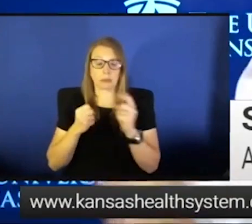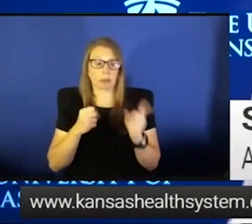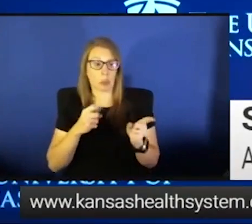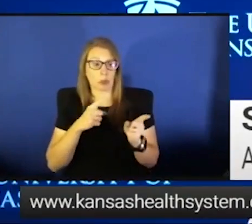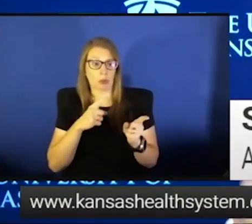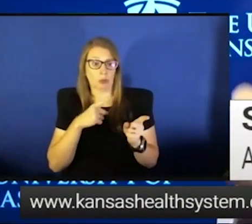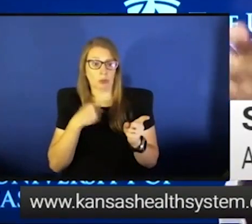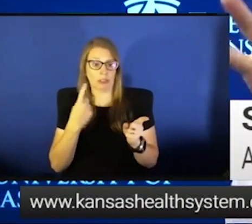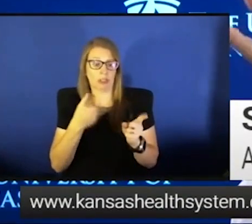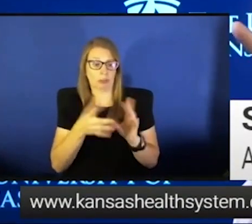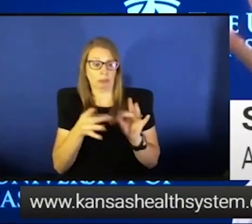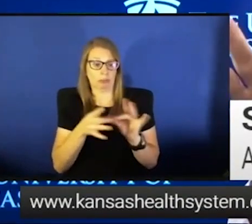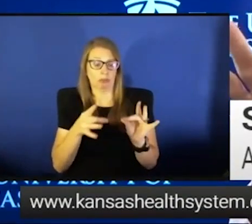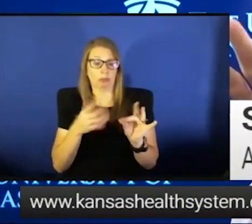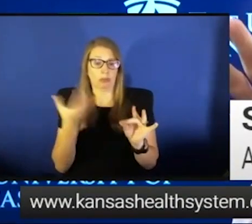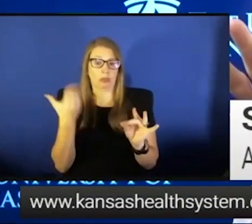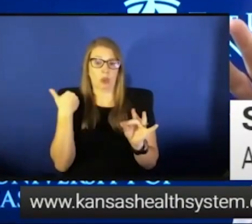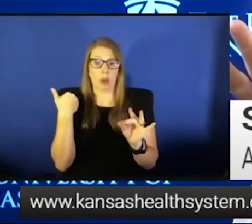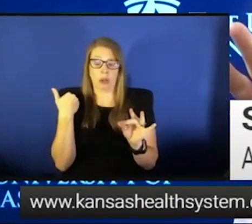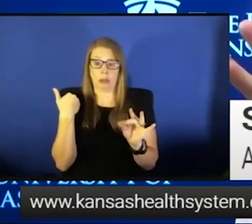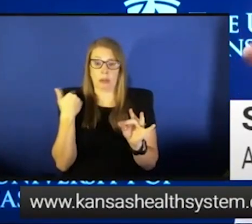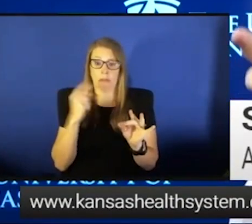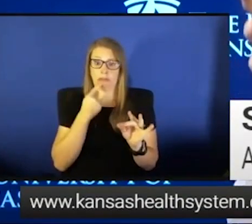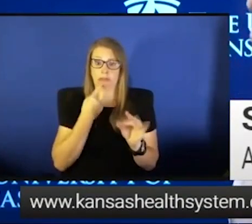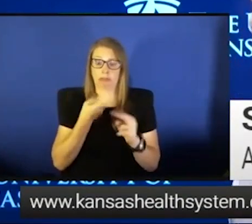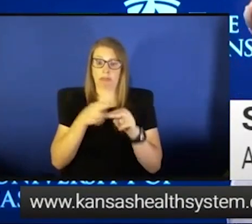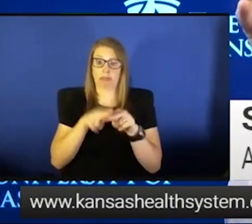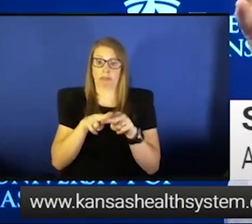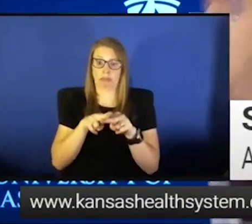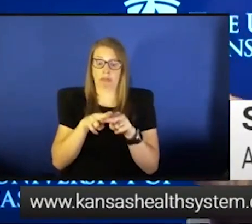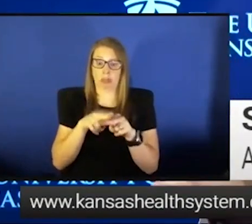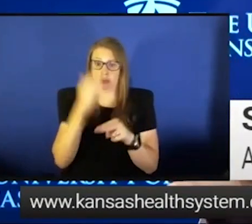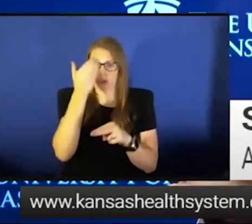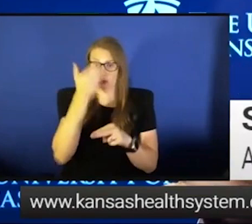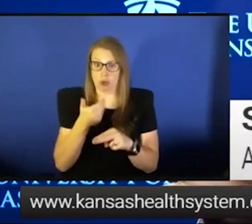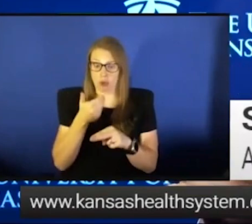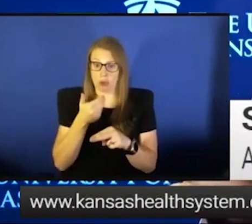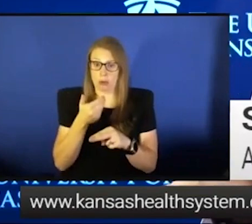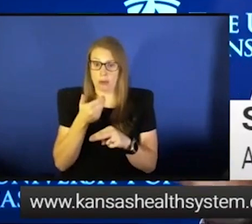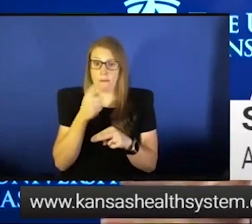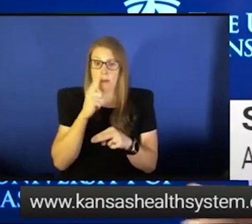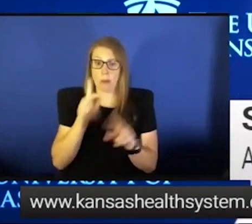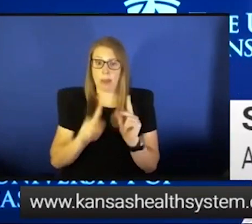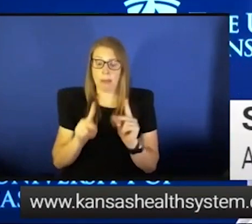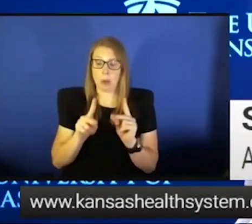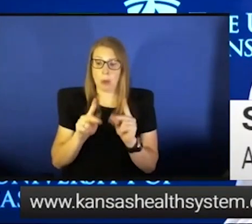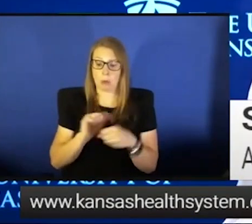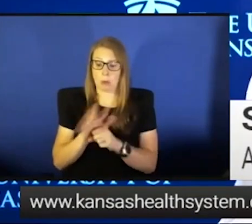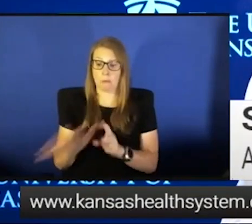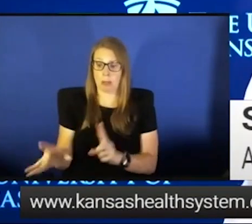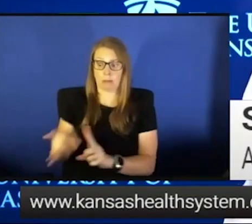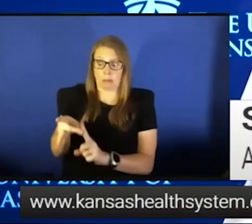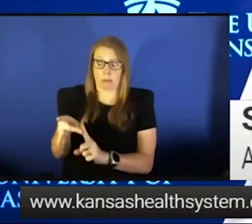Dr. Lechtenberg, there's a significant increase around strokes in people who get COVID. And again,